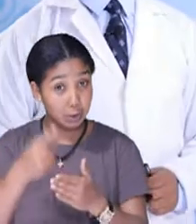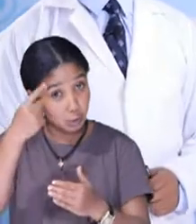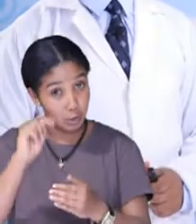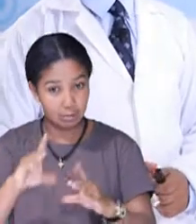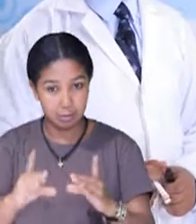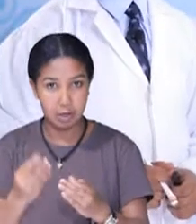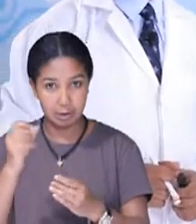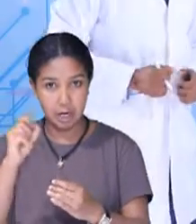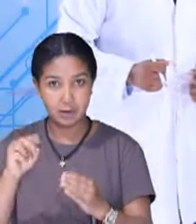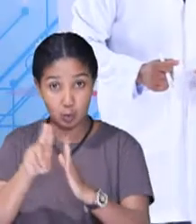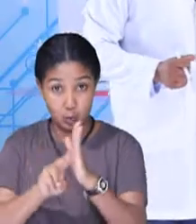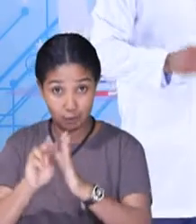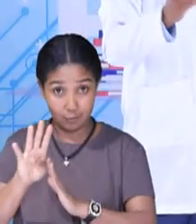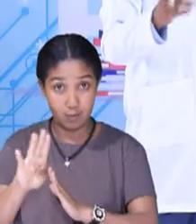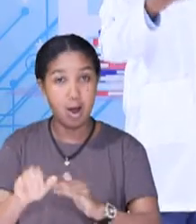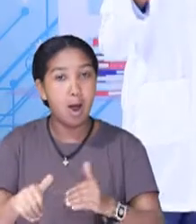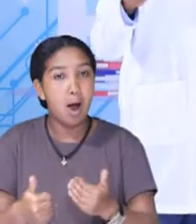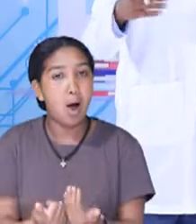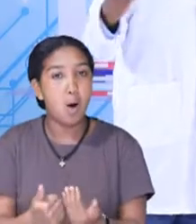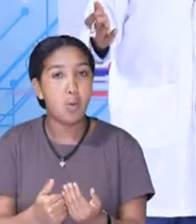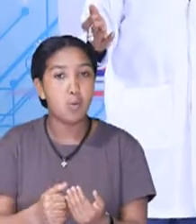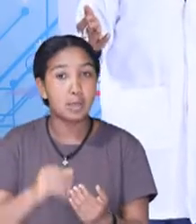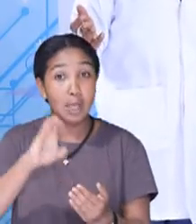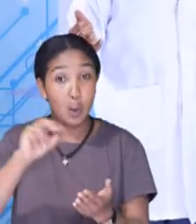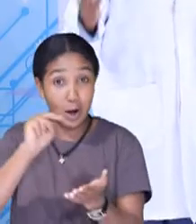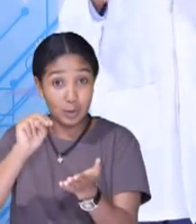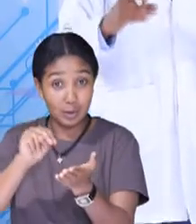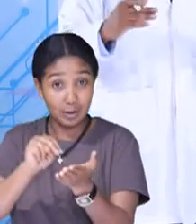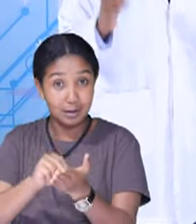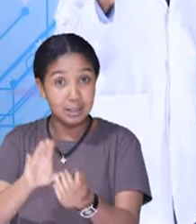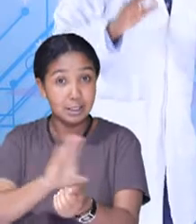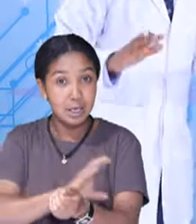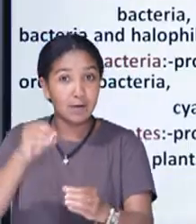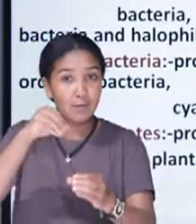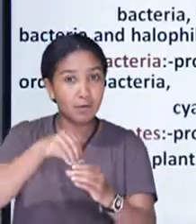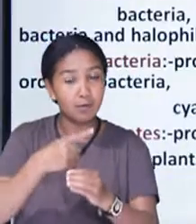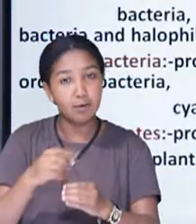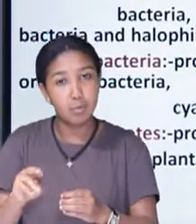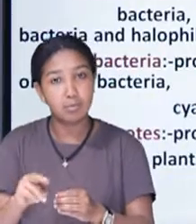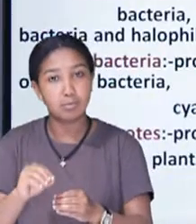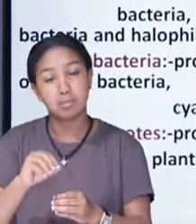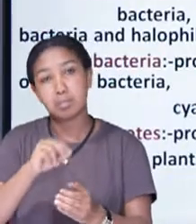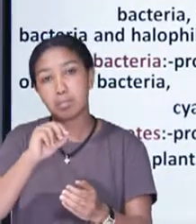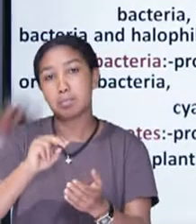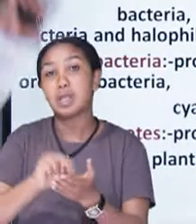in your grade 11, unit 4, how eukaryotic cells have evolved from prokaryotic cells.